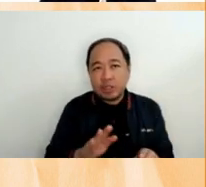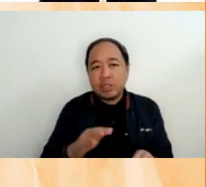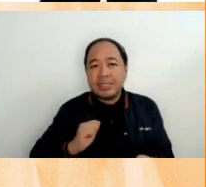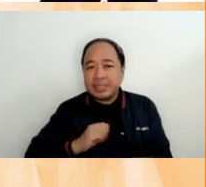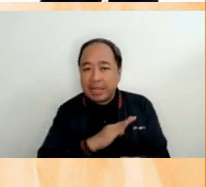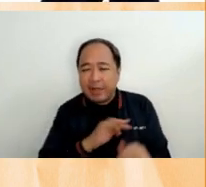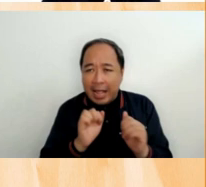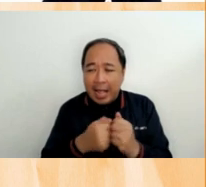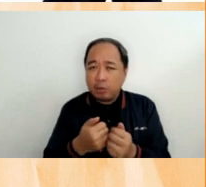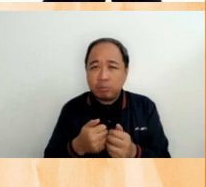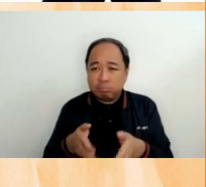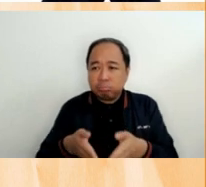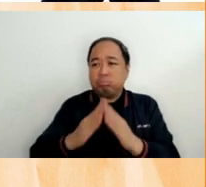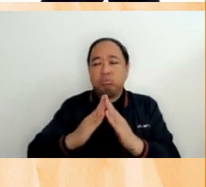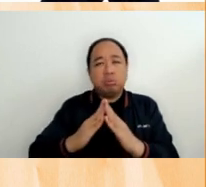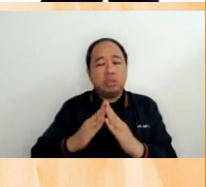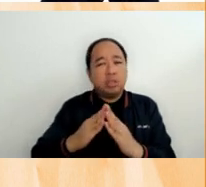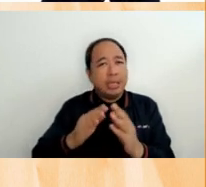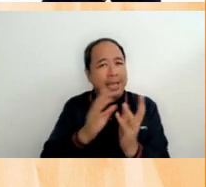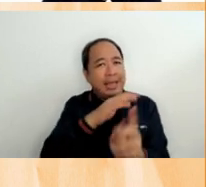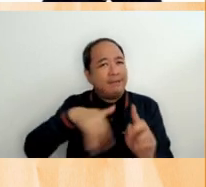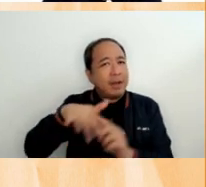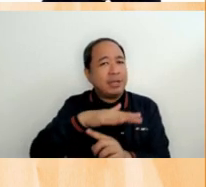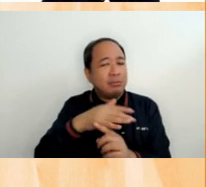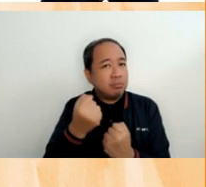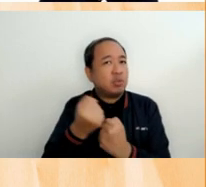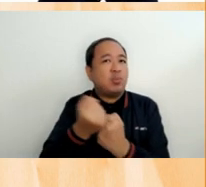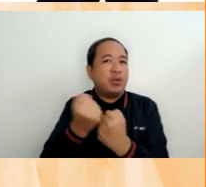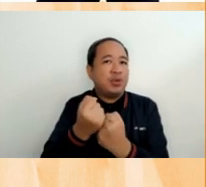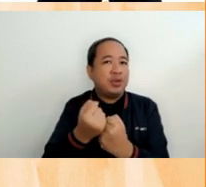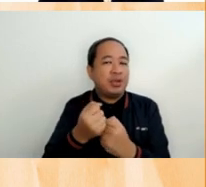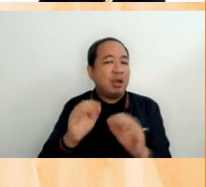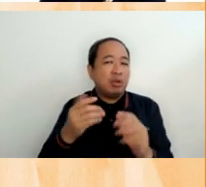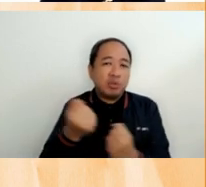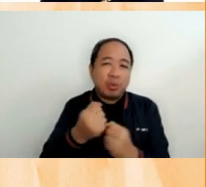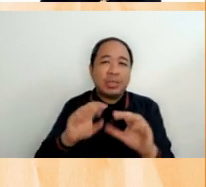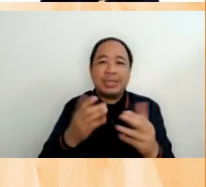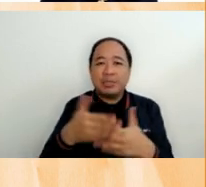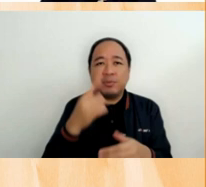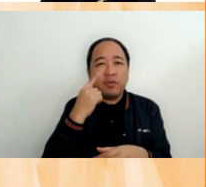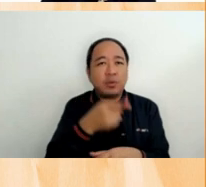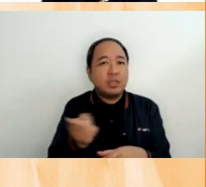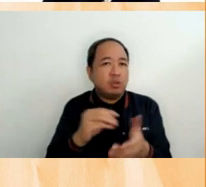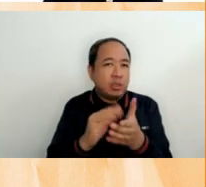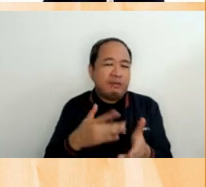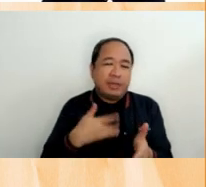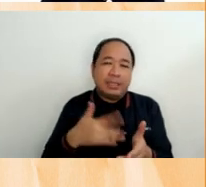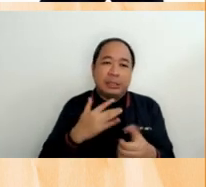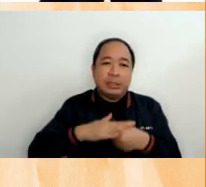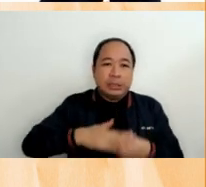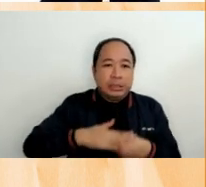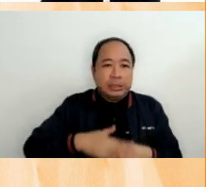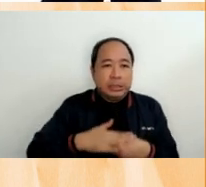be done in order to guide schools in creating policies. This is an example from